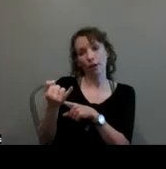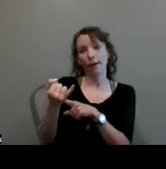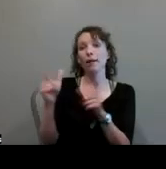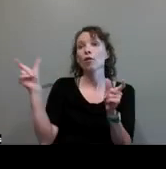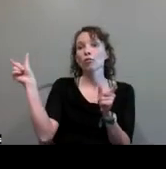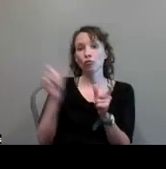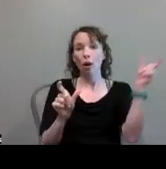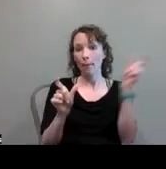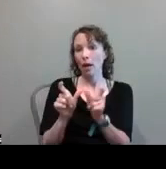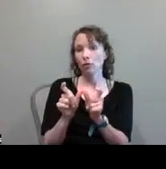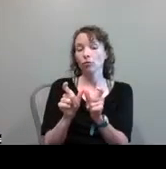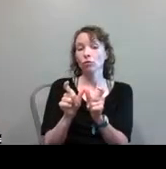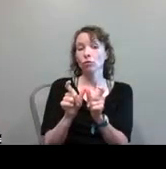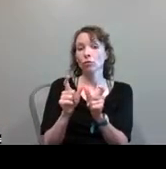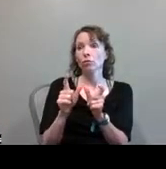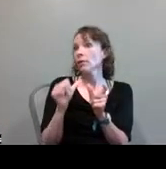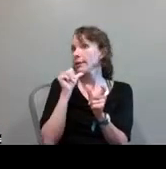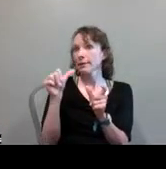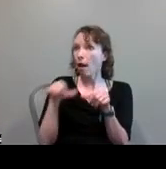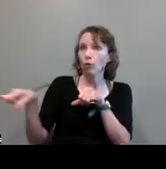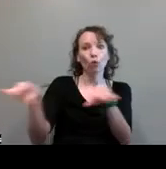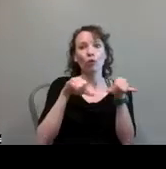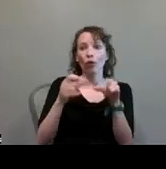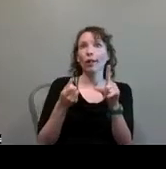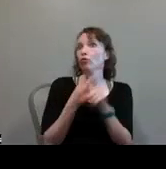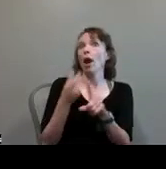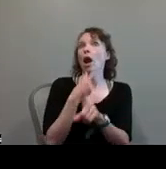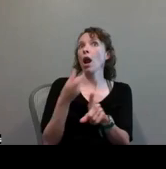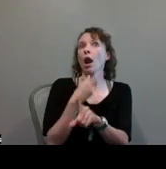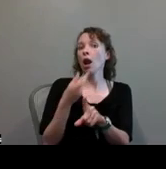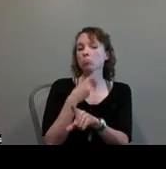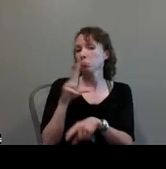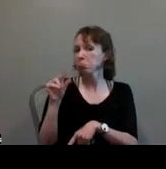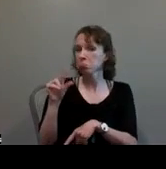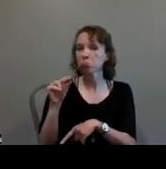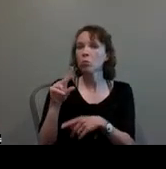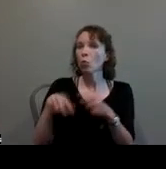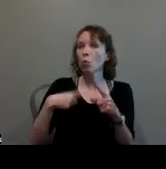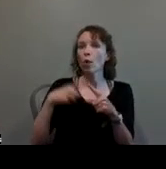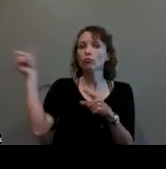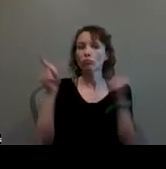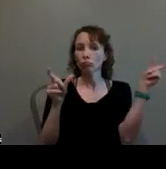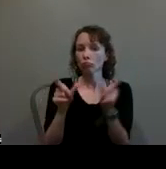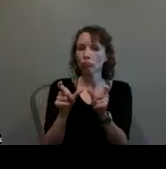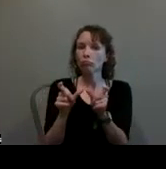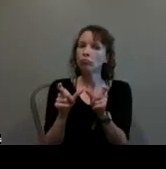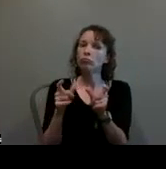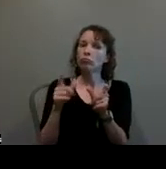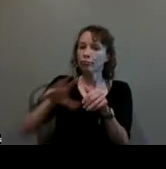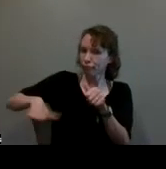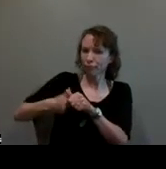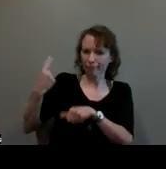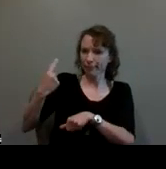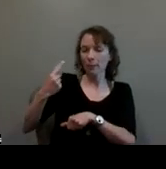uniformly random in its recombination events. So I think that's a really interesting